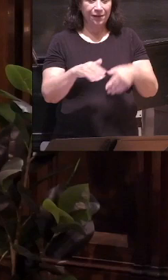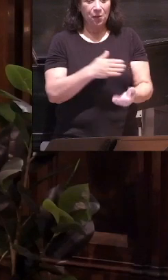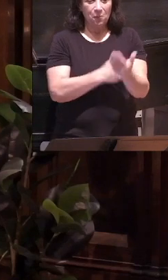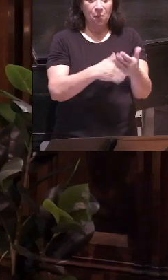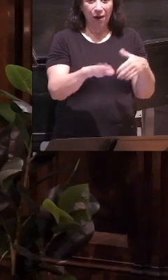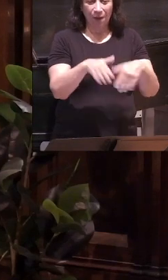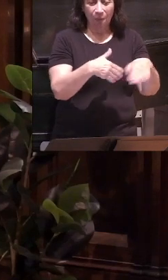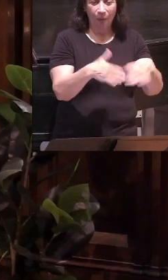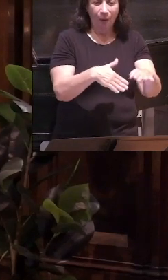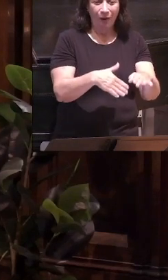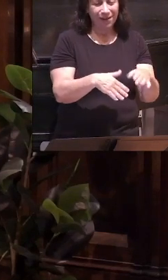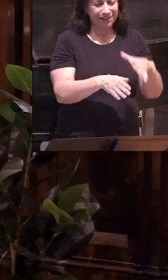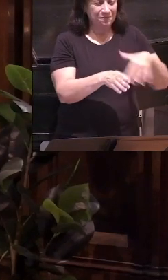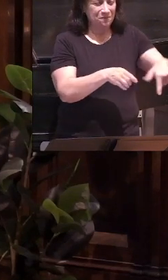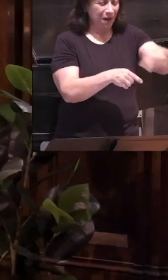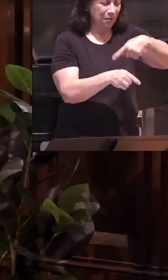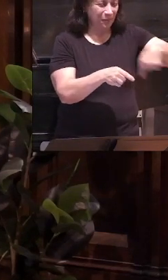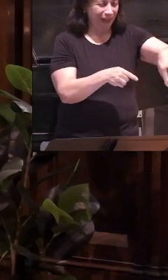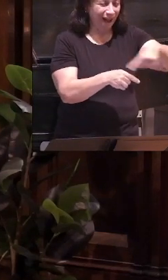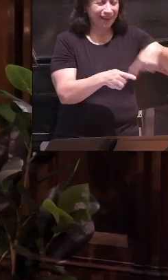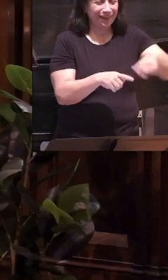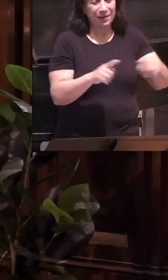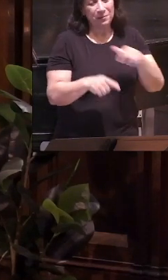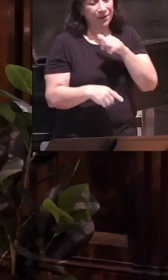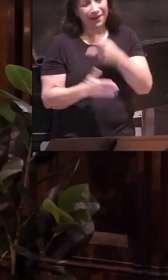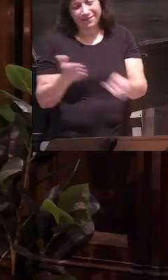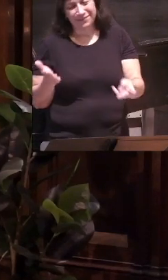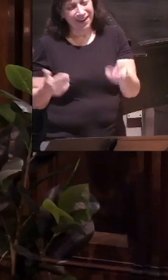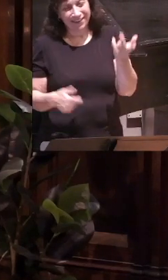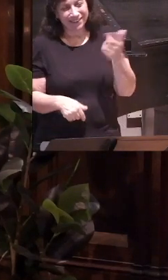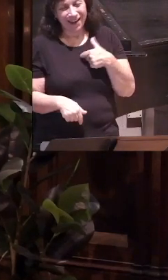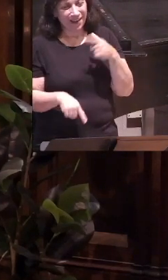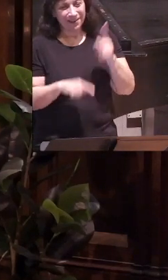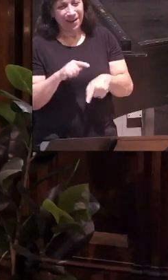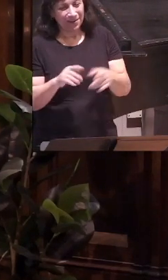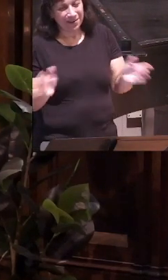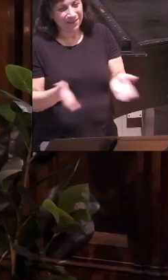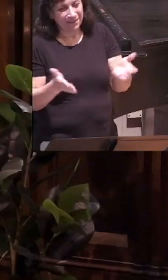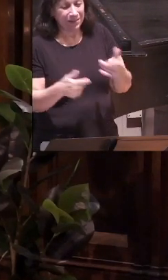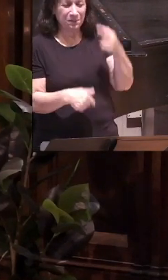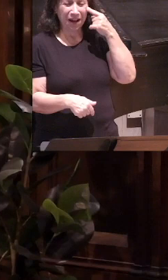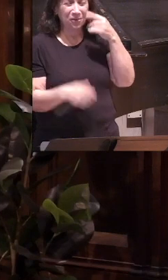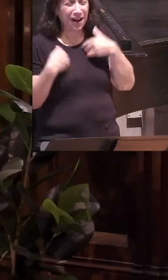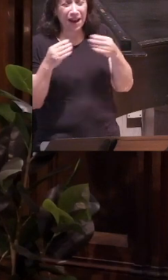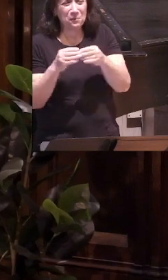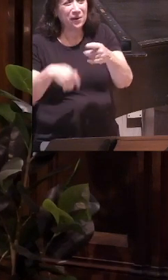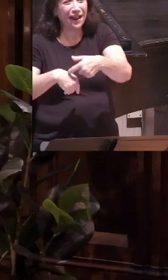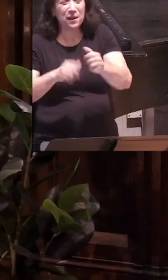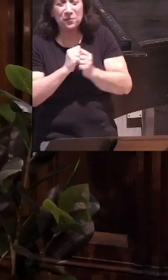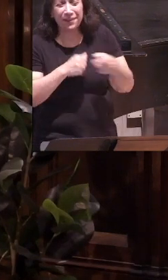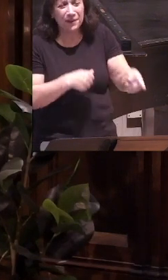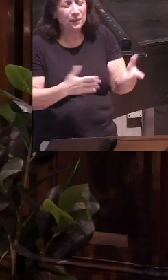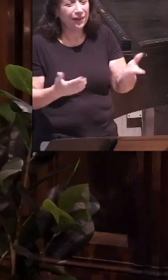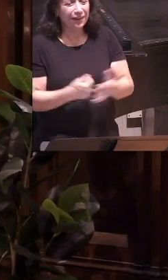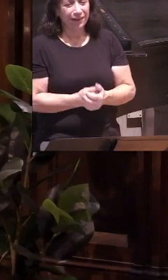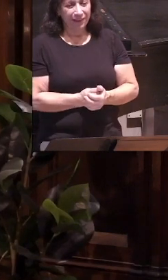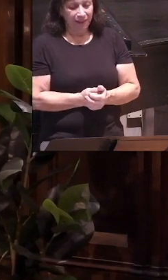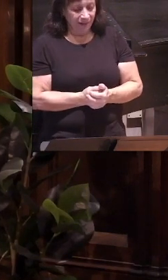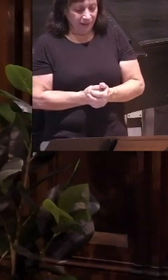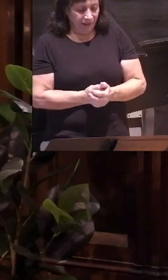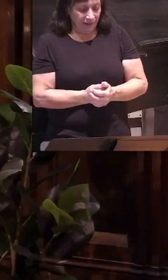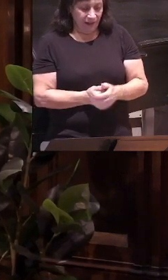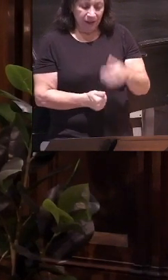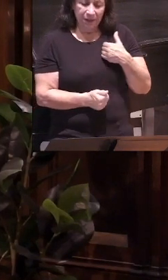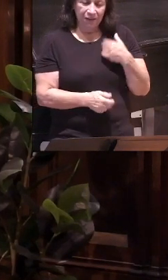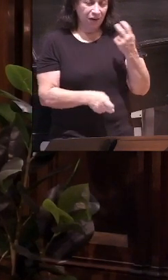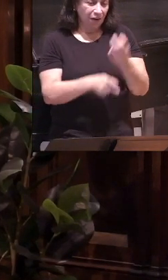do around Oak Bluffs. It wasn't successful, but, you know, I thought I had a lot of time. You know, I'm having a hard